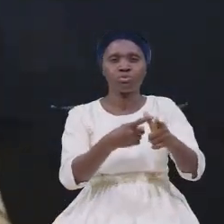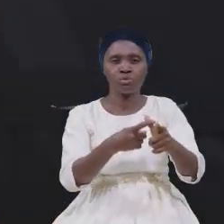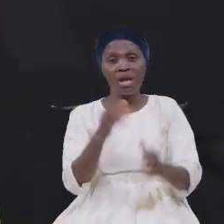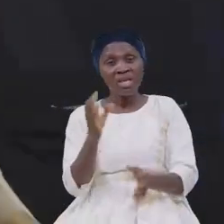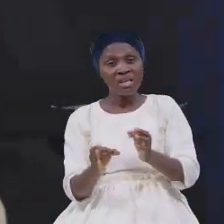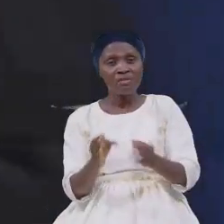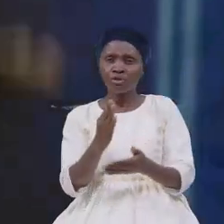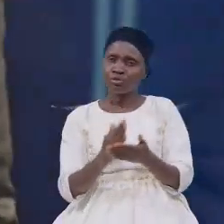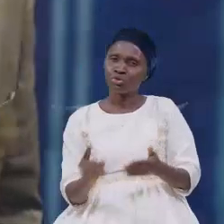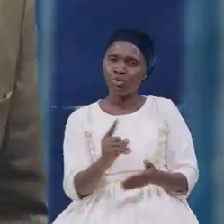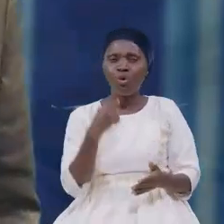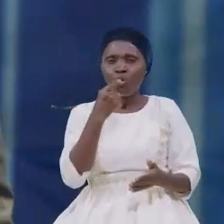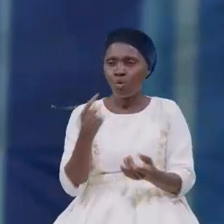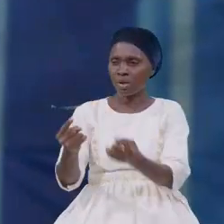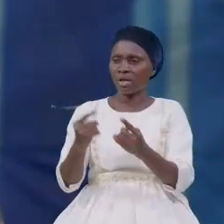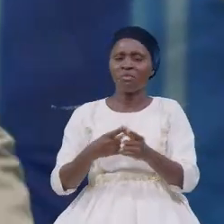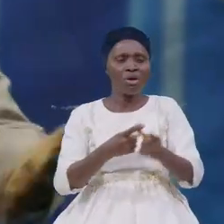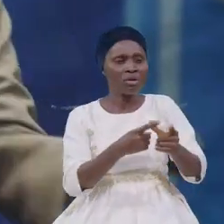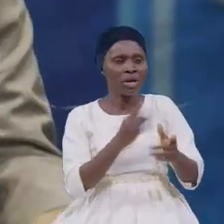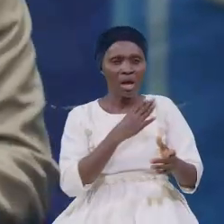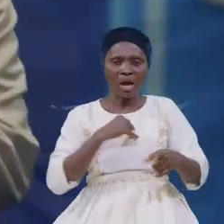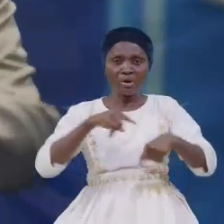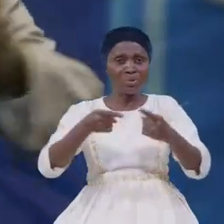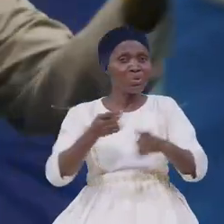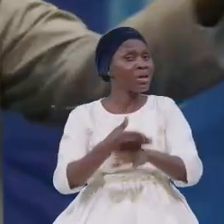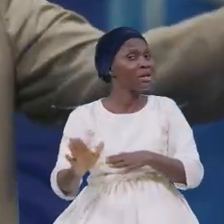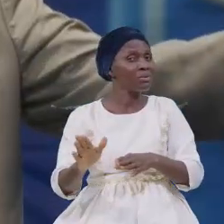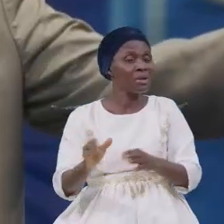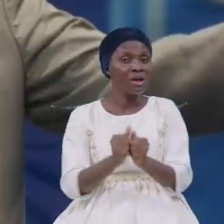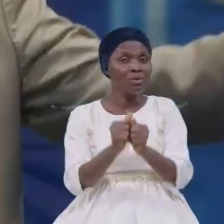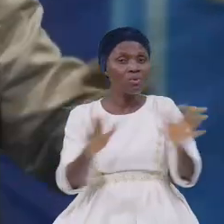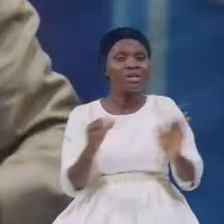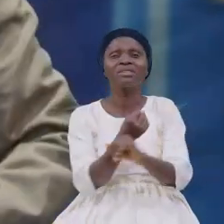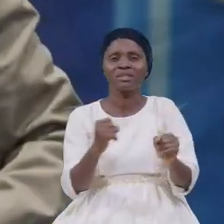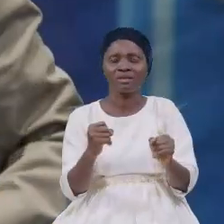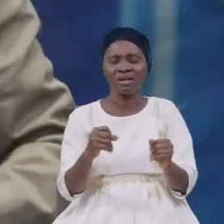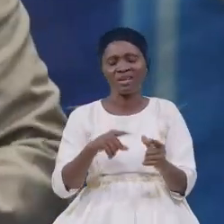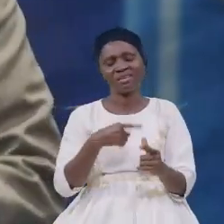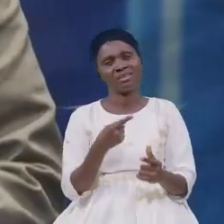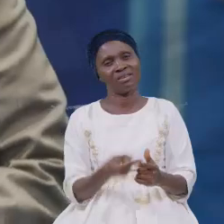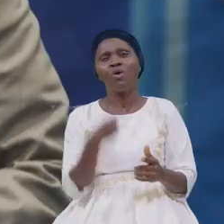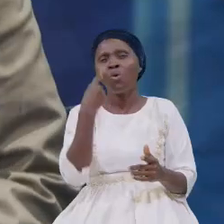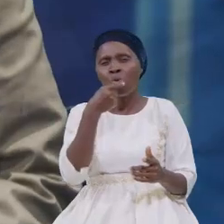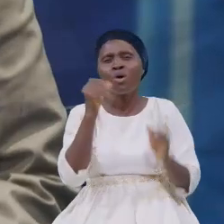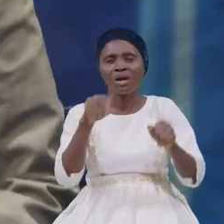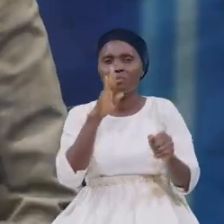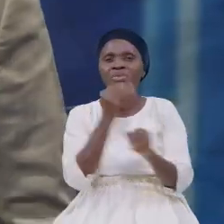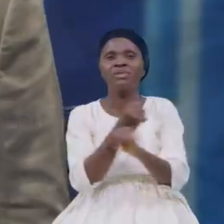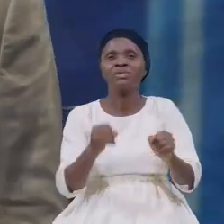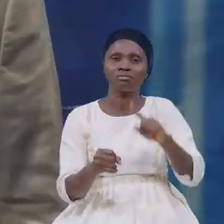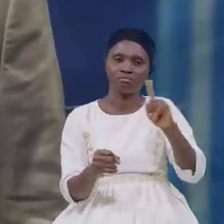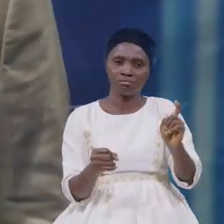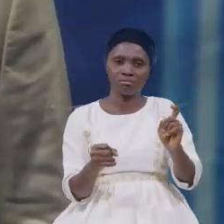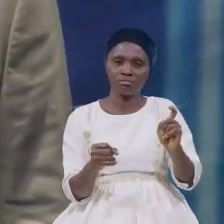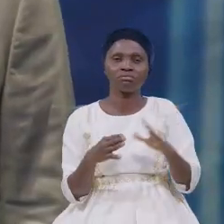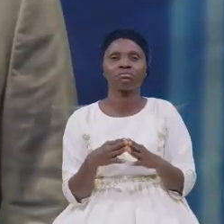running, if he went away without salvation, who then can be saved? Well, he